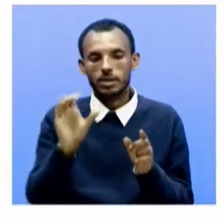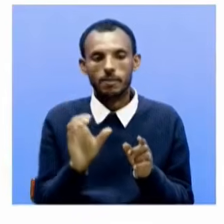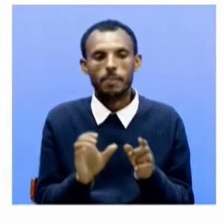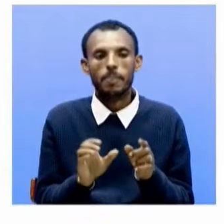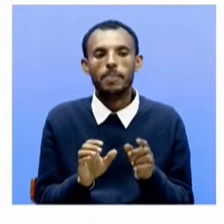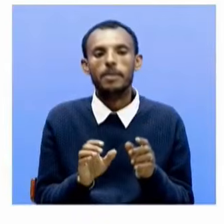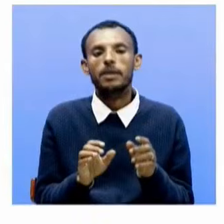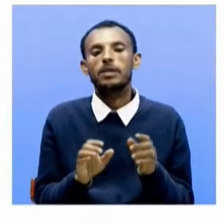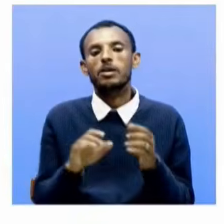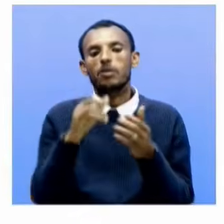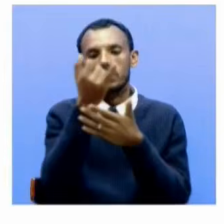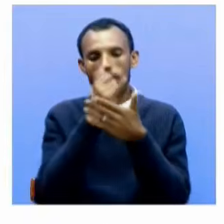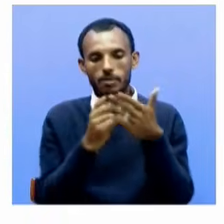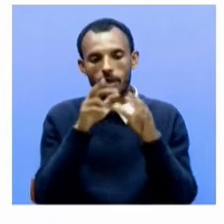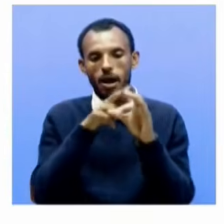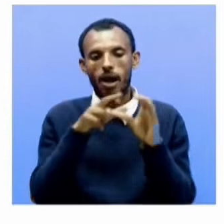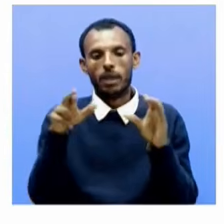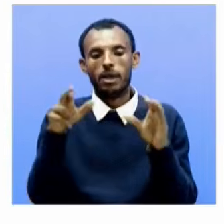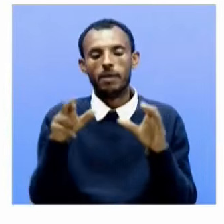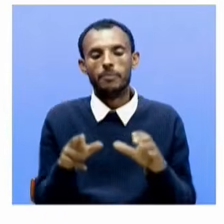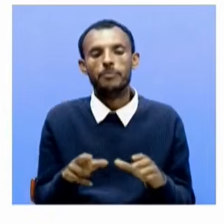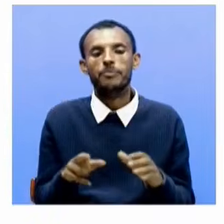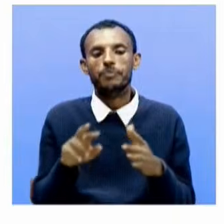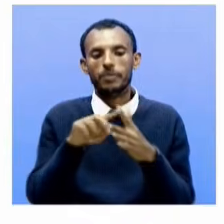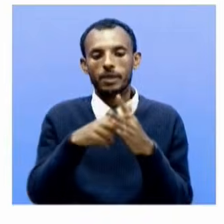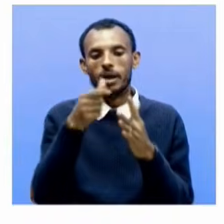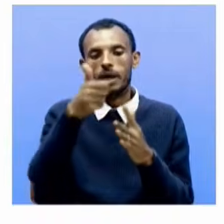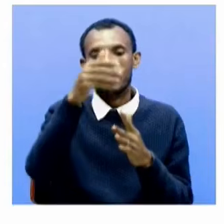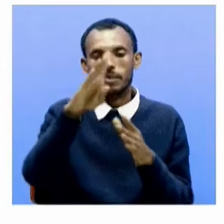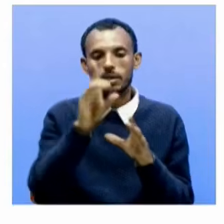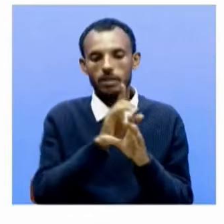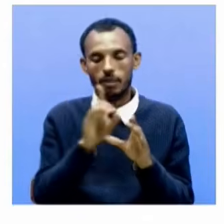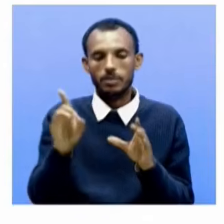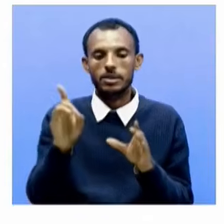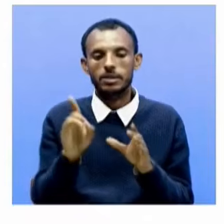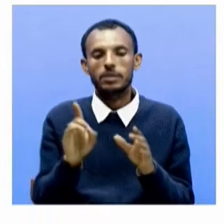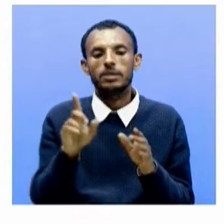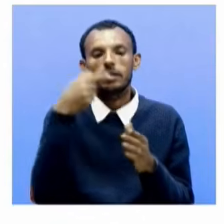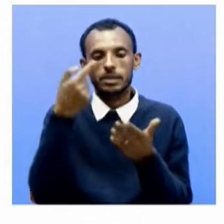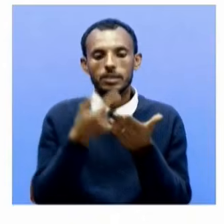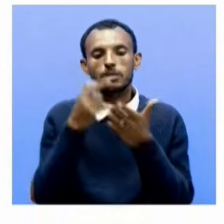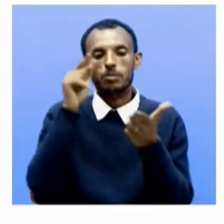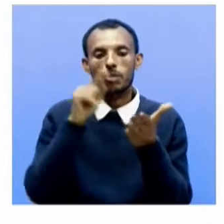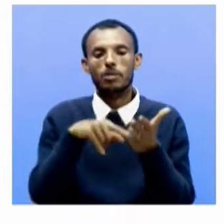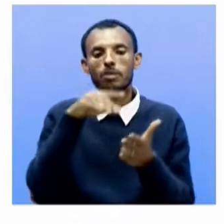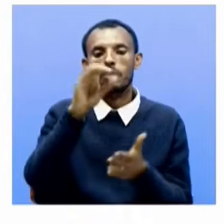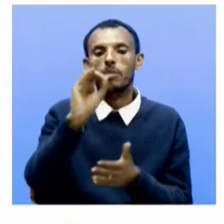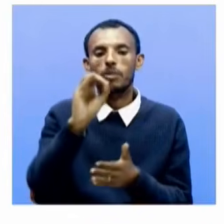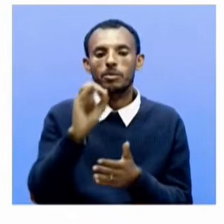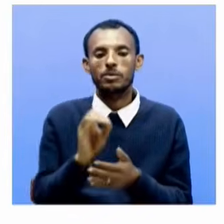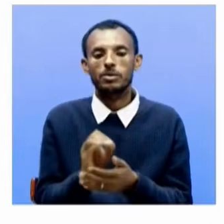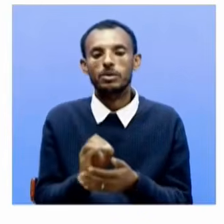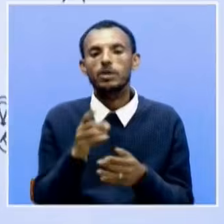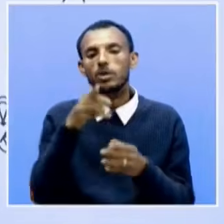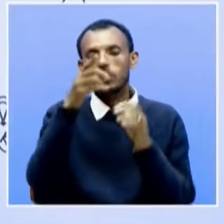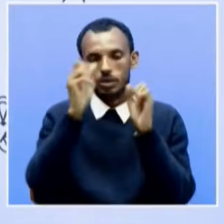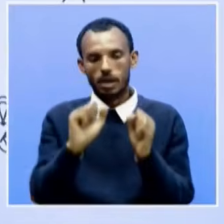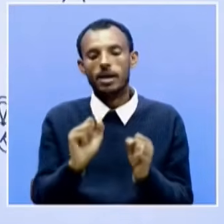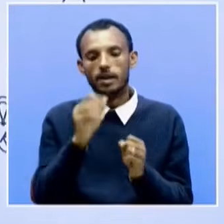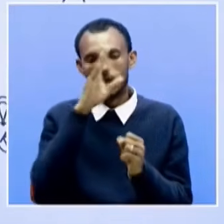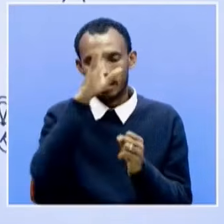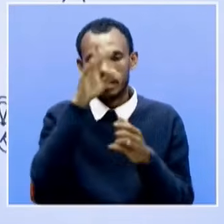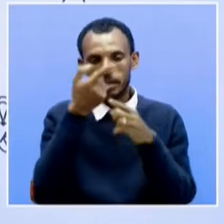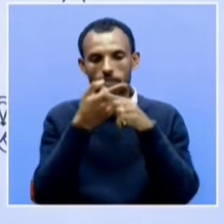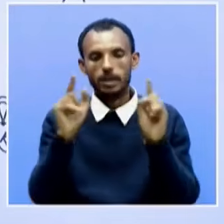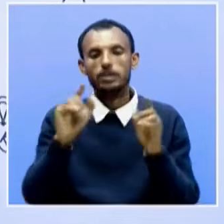constructing a radii. Okay, since AB is a diameter, say this point is O. Okay, you can create different